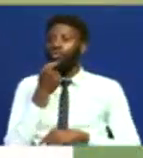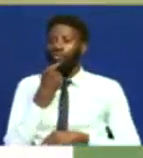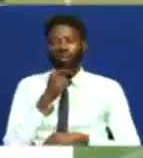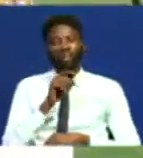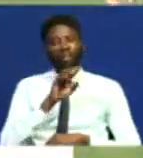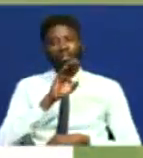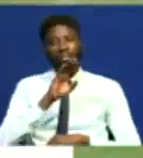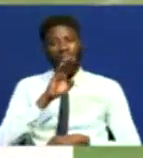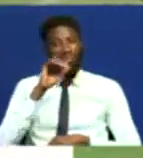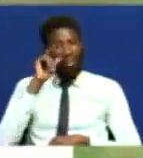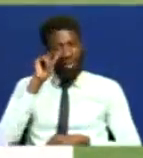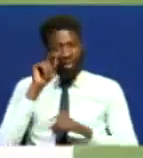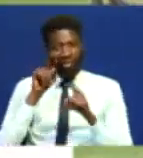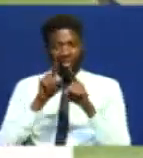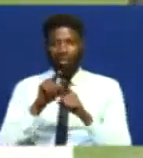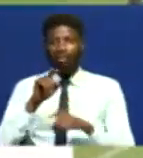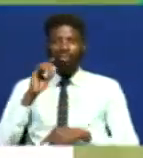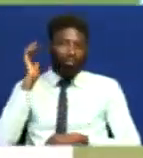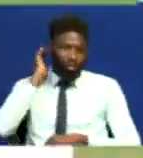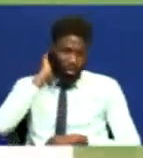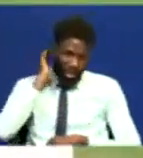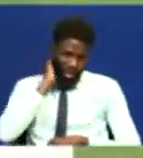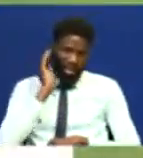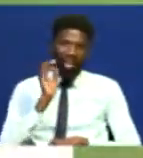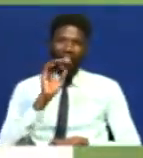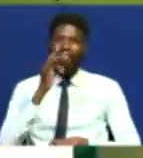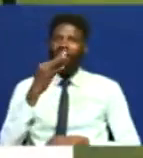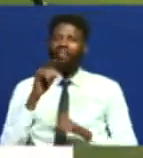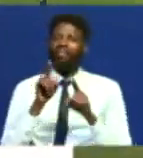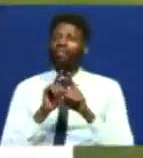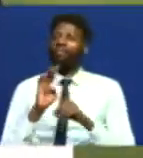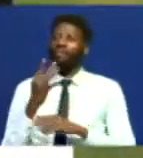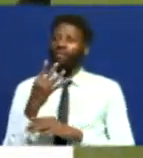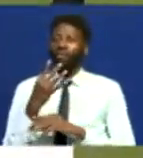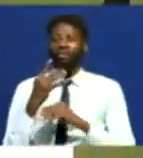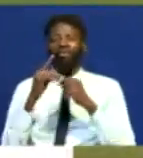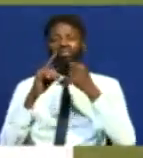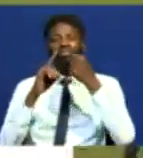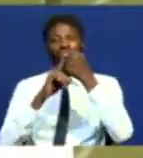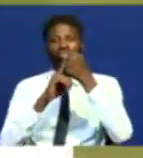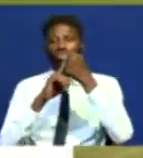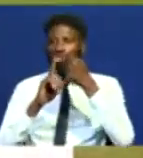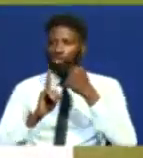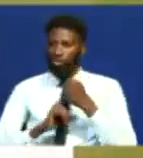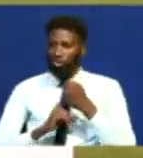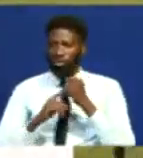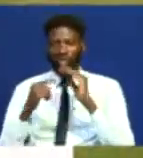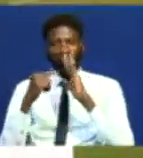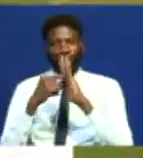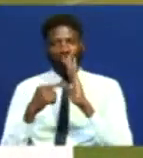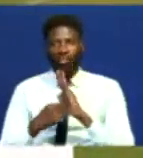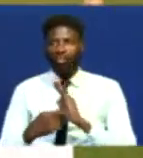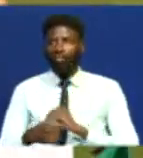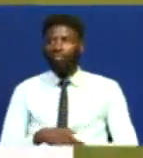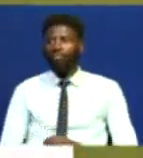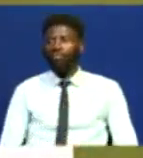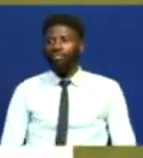are third and fourth respectively with 6 points each. For Easy Friday, I'm Fred Njogu.